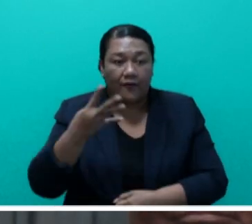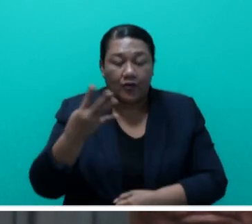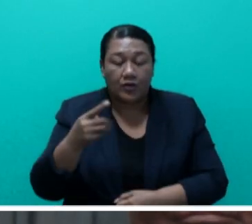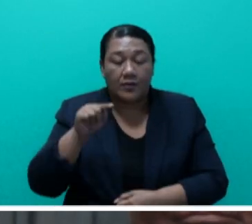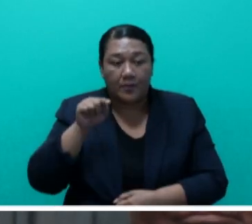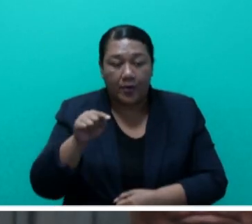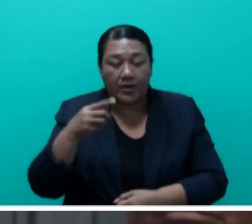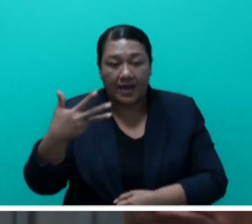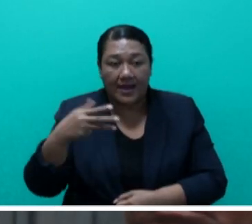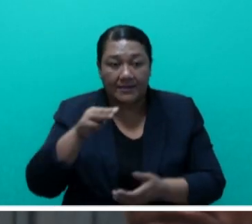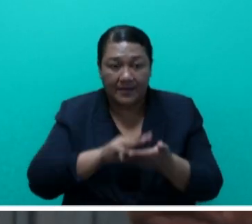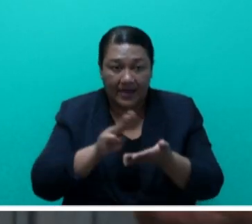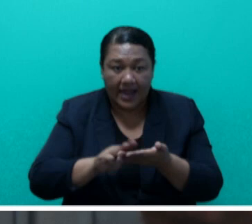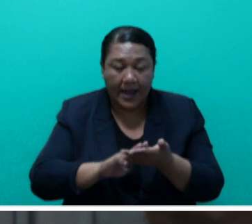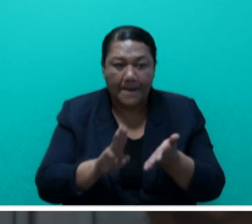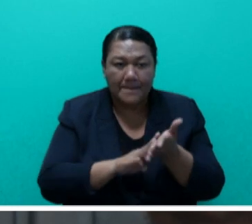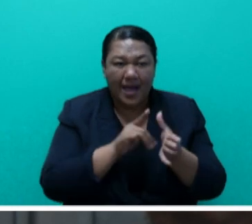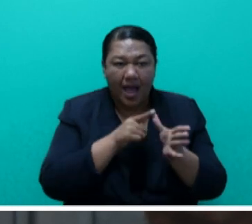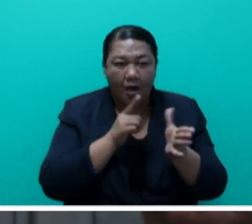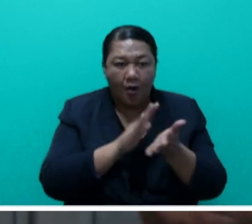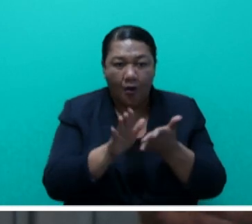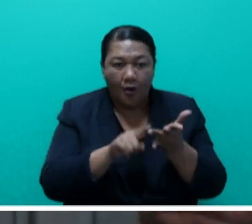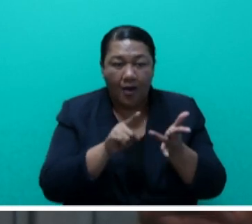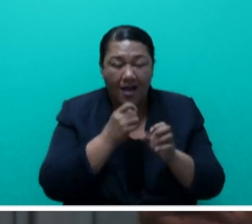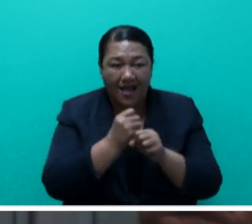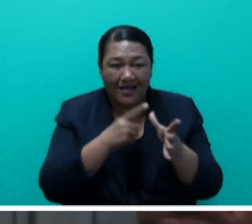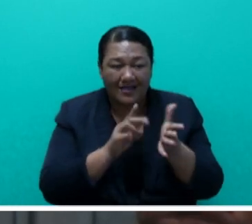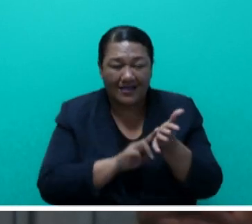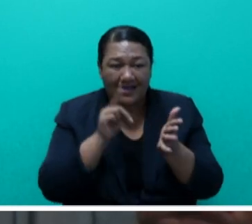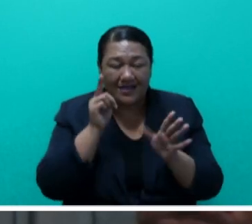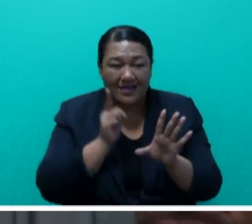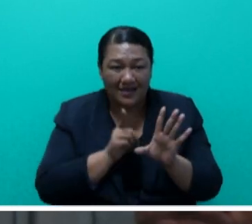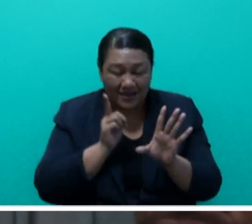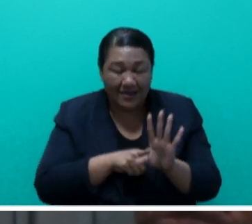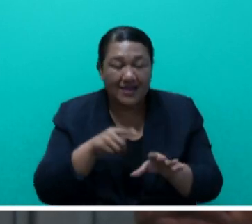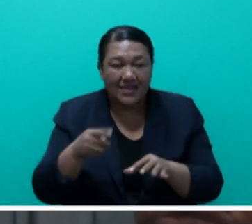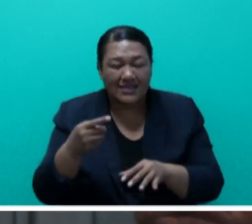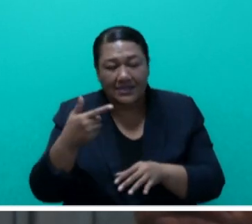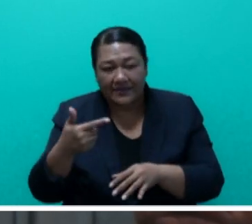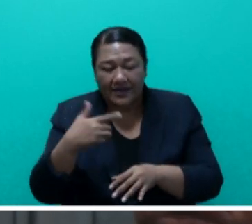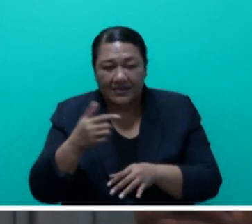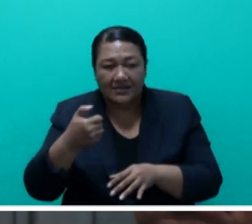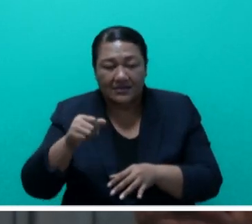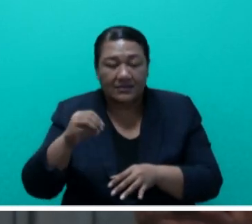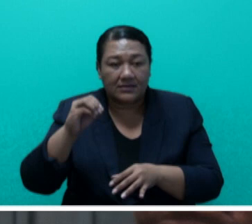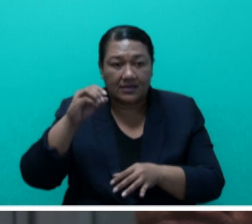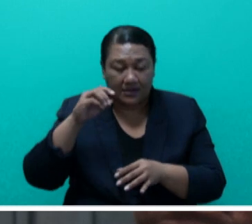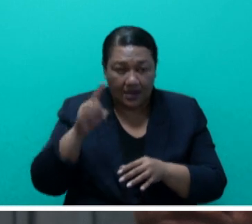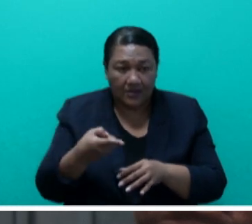million, mahogany 776,000, mangroves approximately